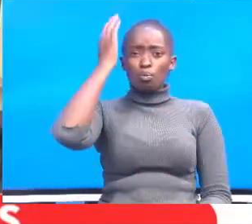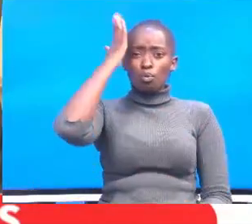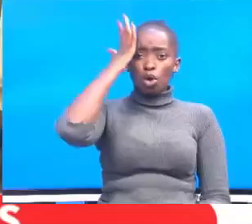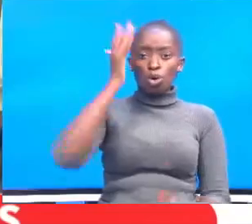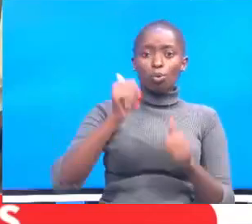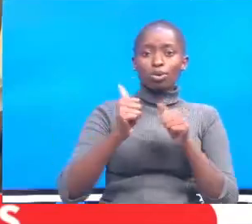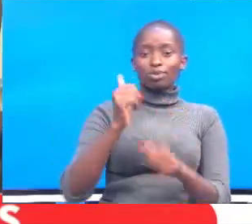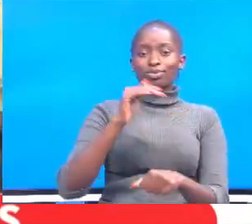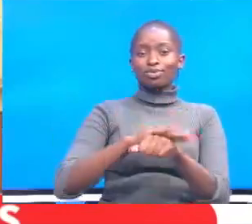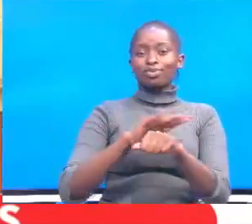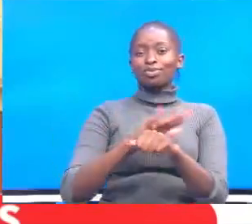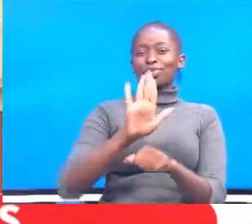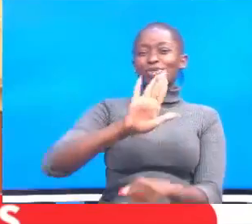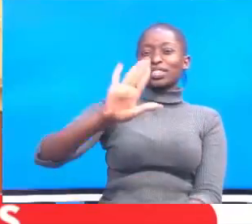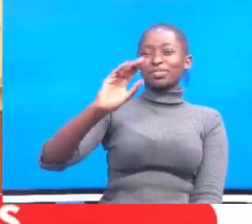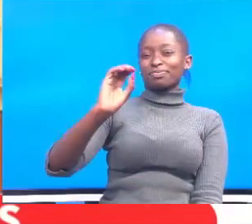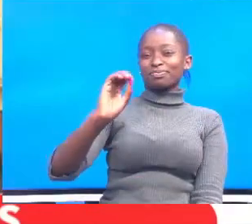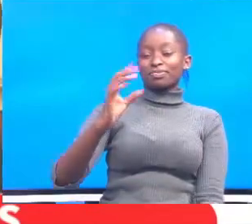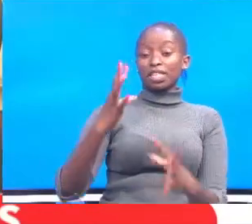Kama unaongea mambo ya campaign,